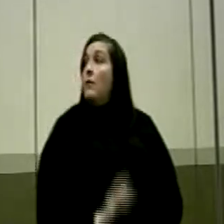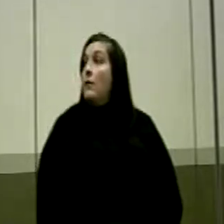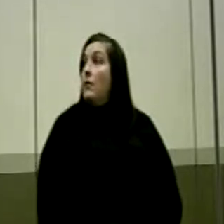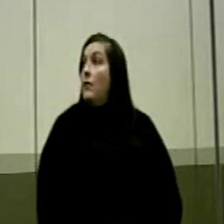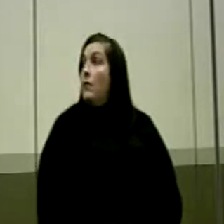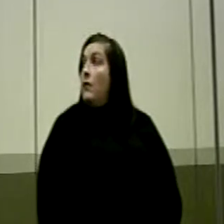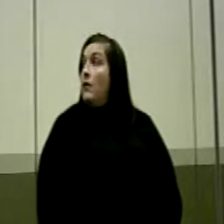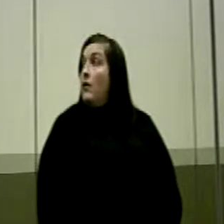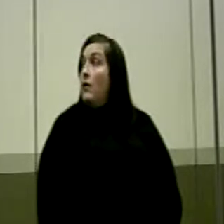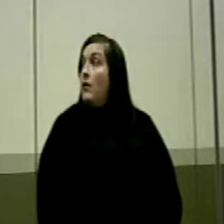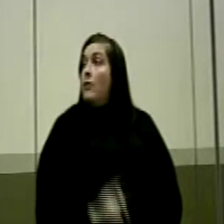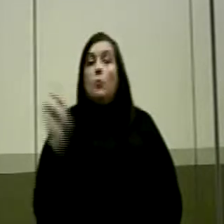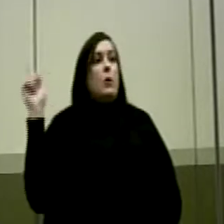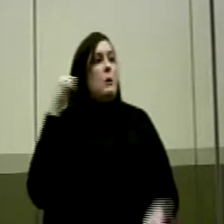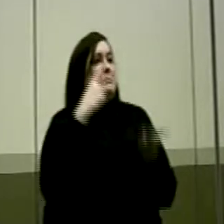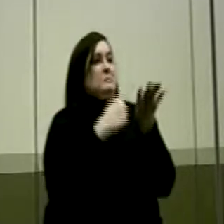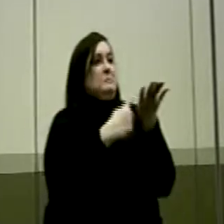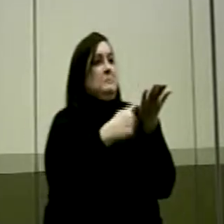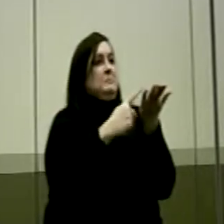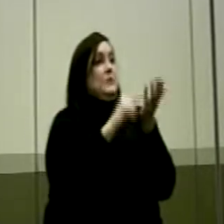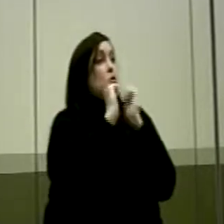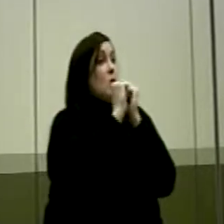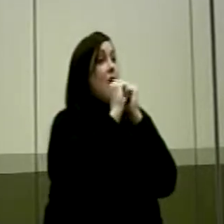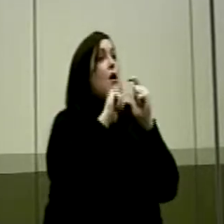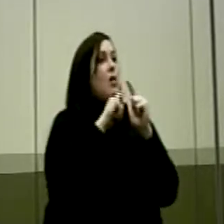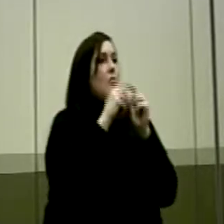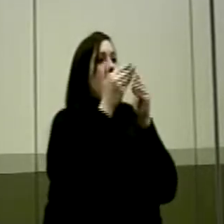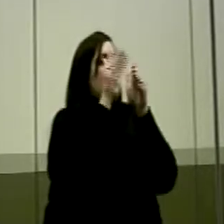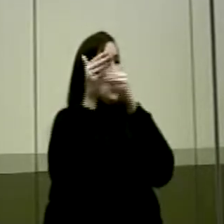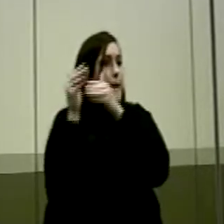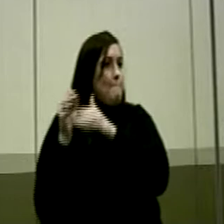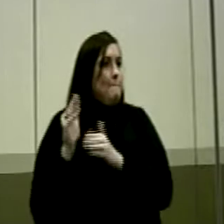We can just go over it real fast together and then kind of break up again.